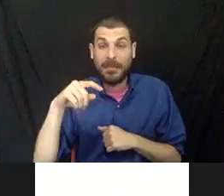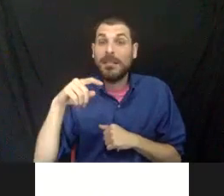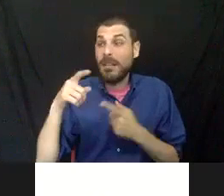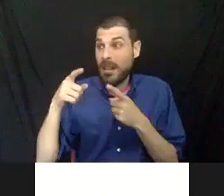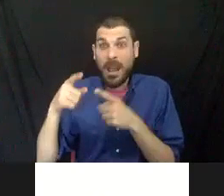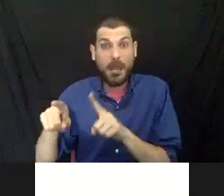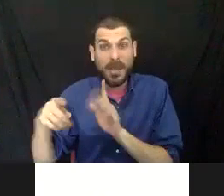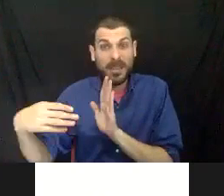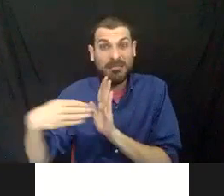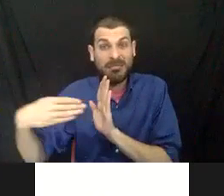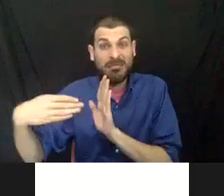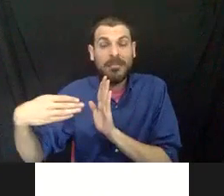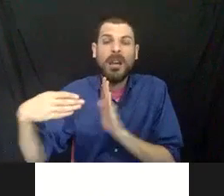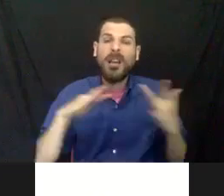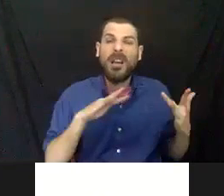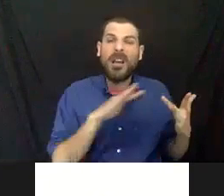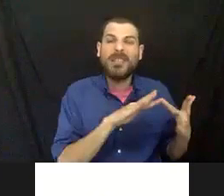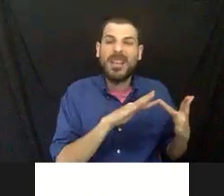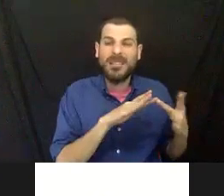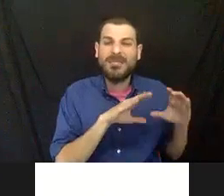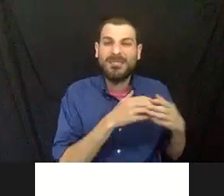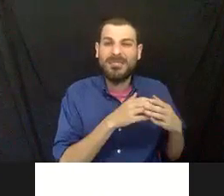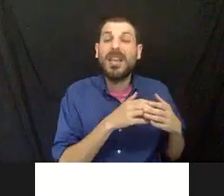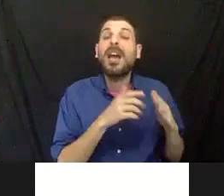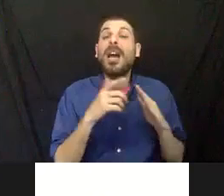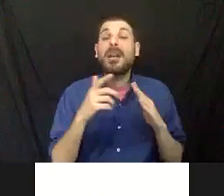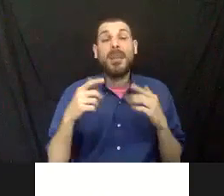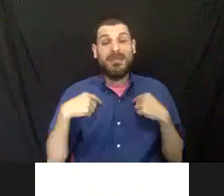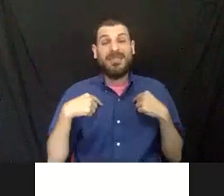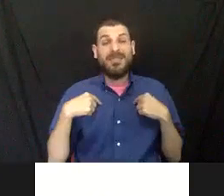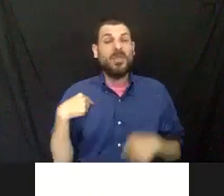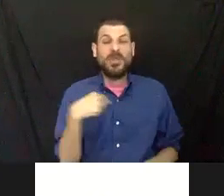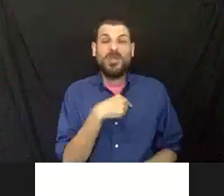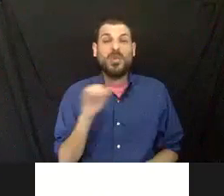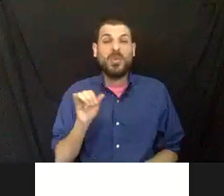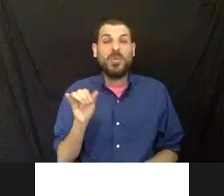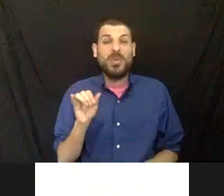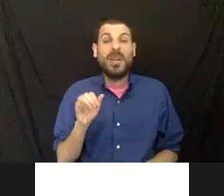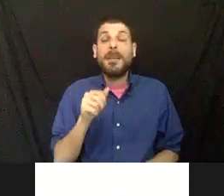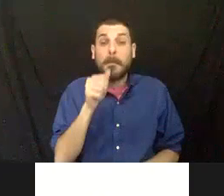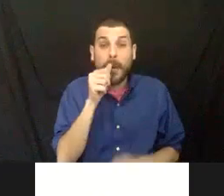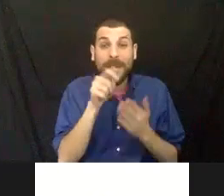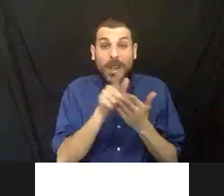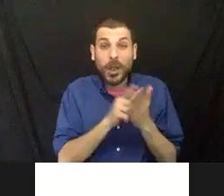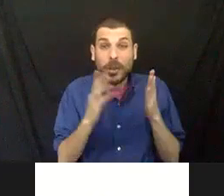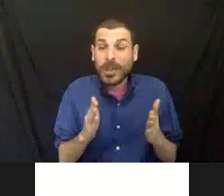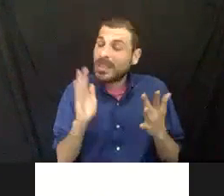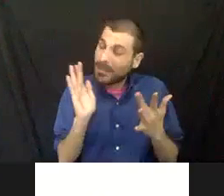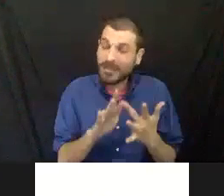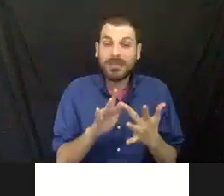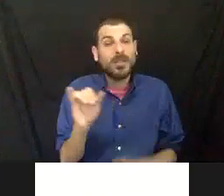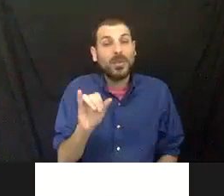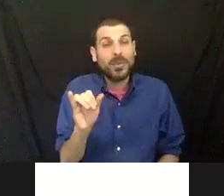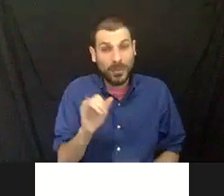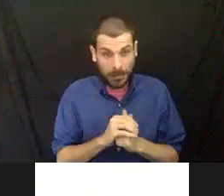to, or anybody just generally, to call legal aid, to call a private attorney to discuss your options.